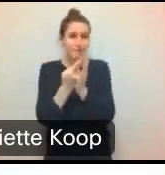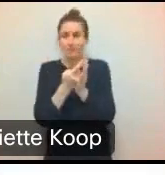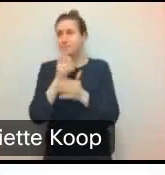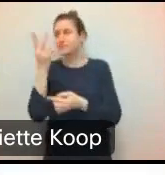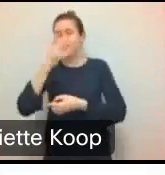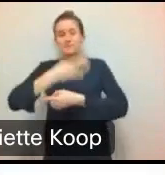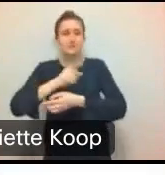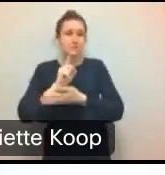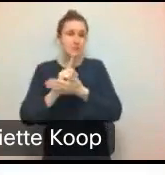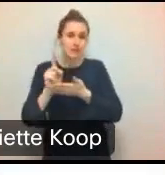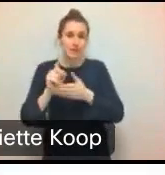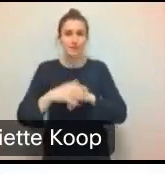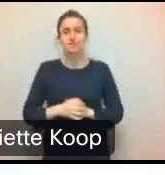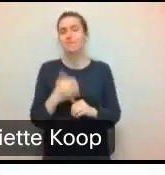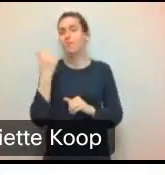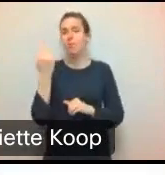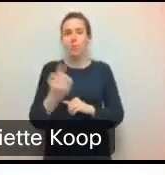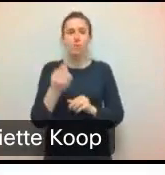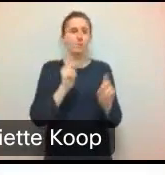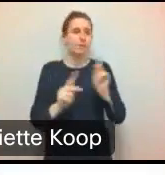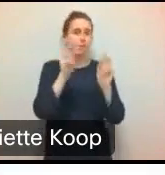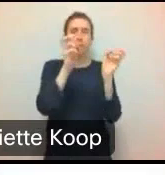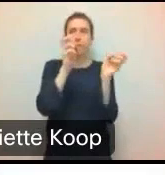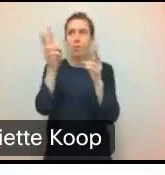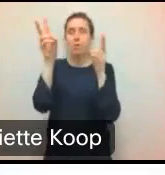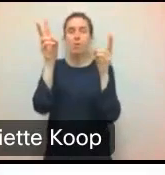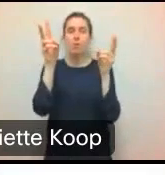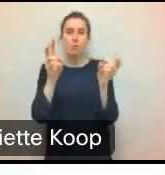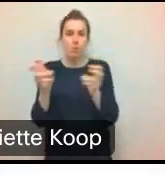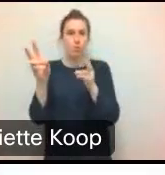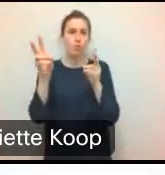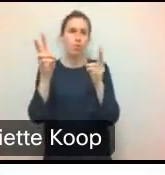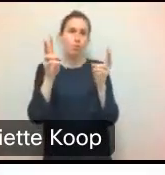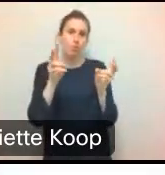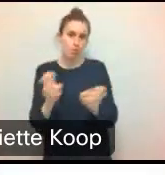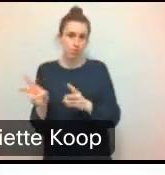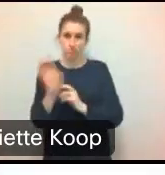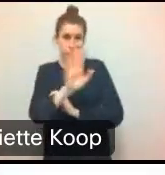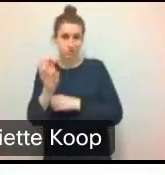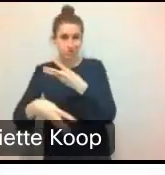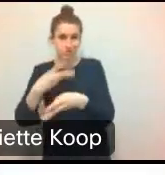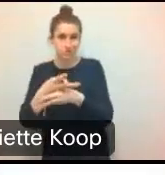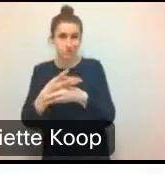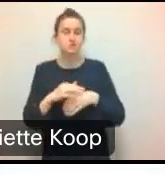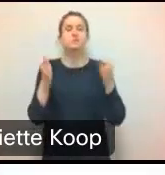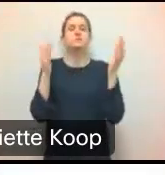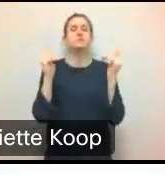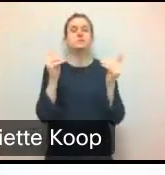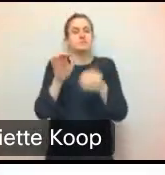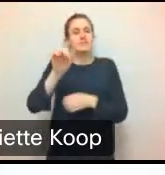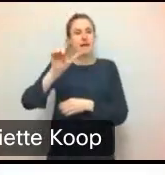the time. It is people uploading information all the time around the world. It is the algorithm